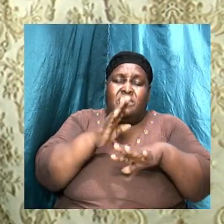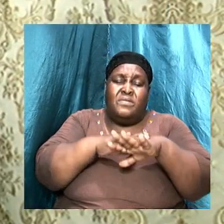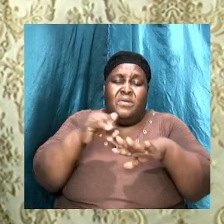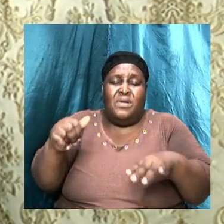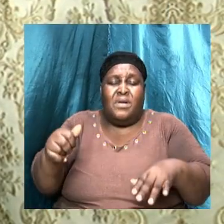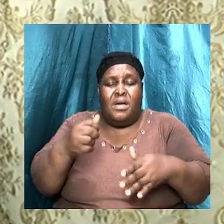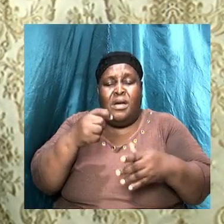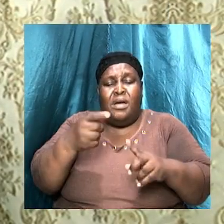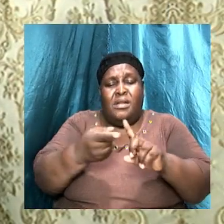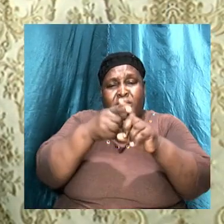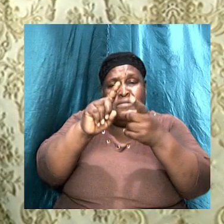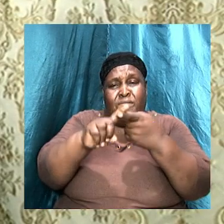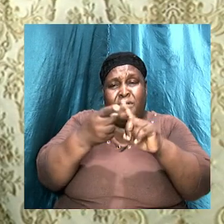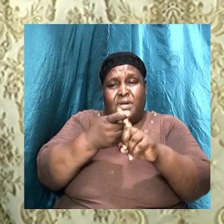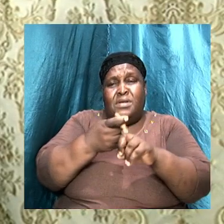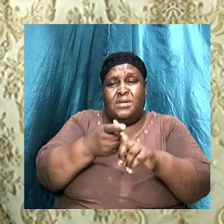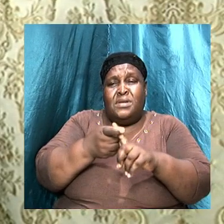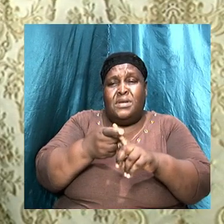we